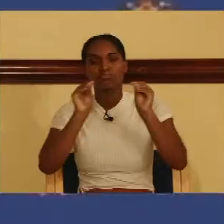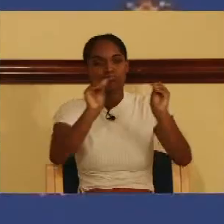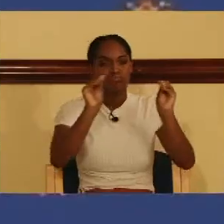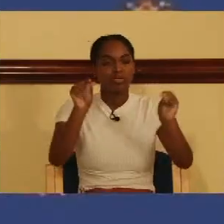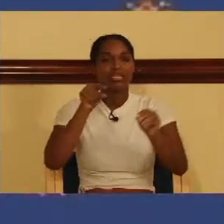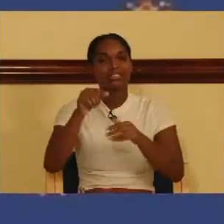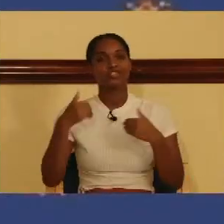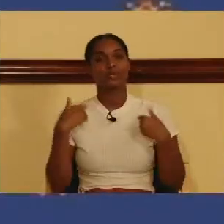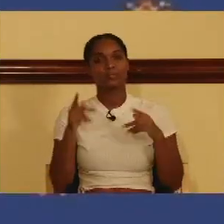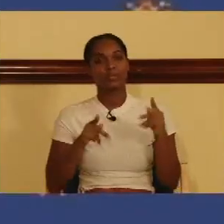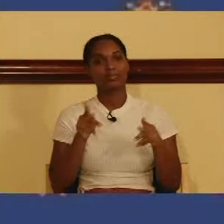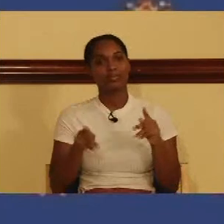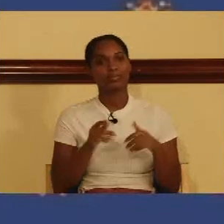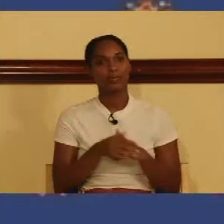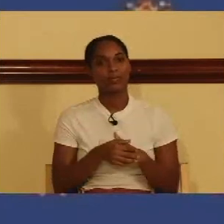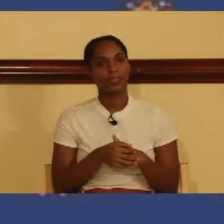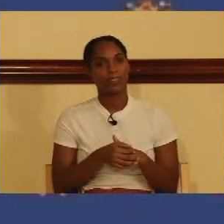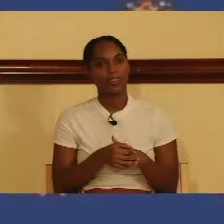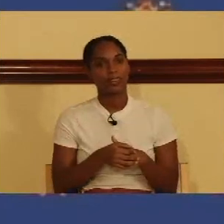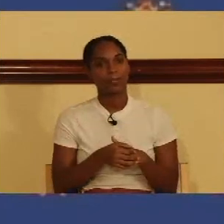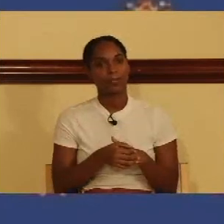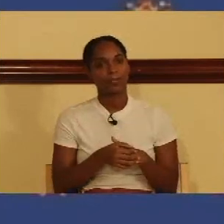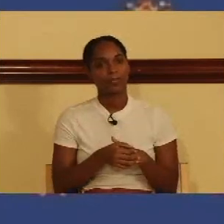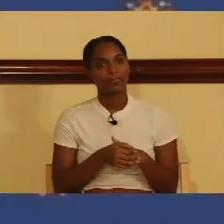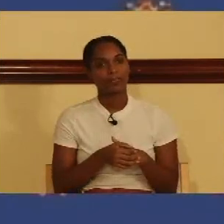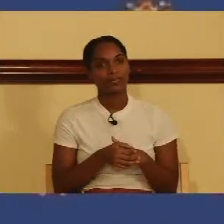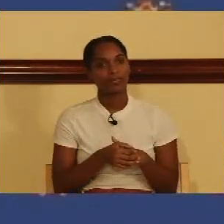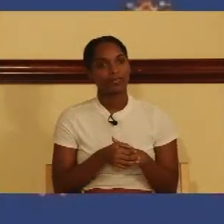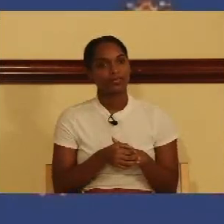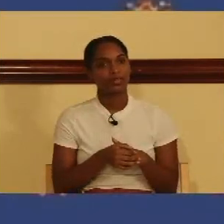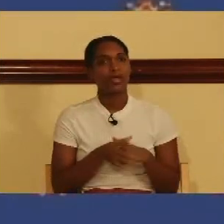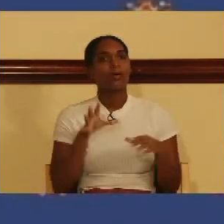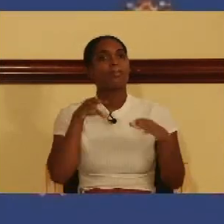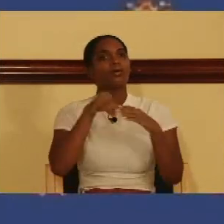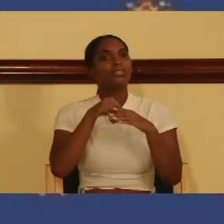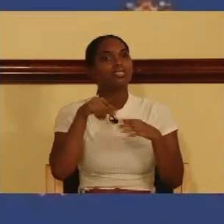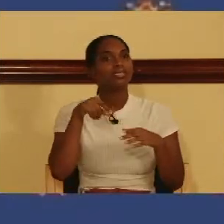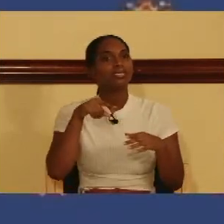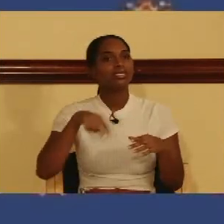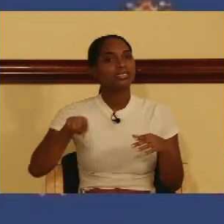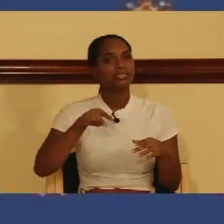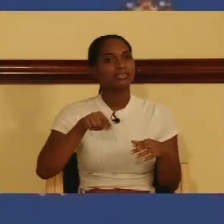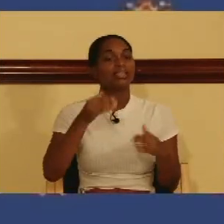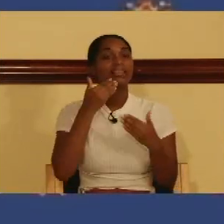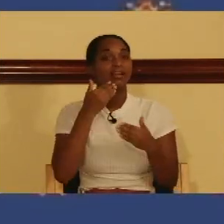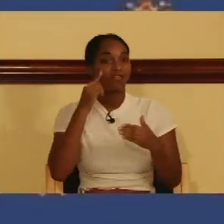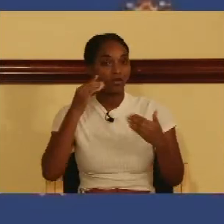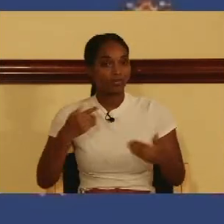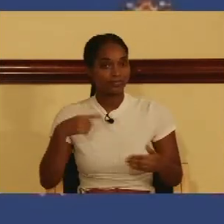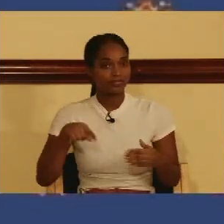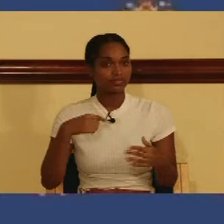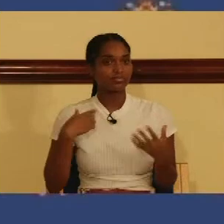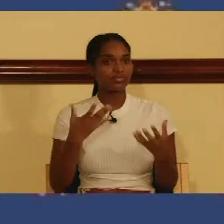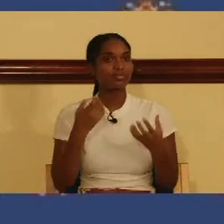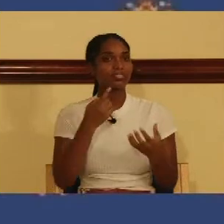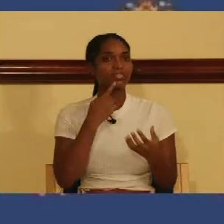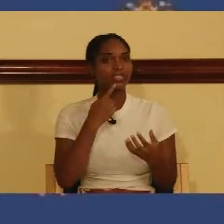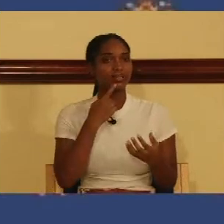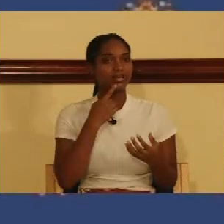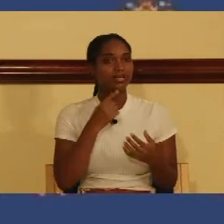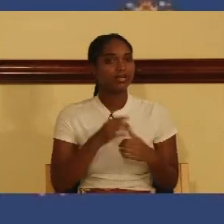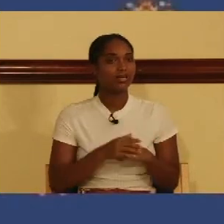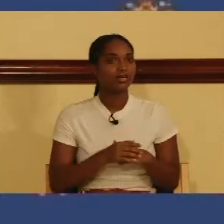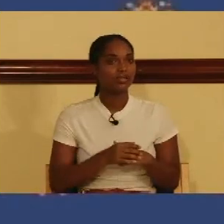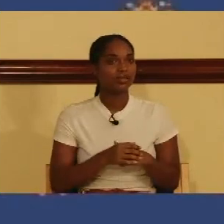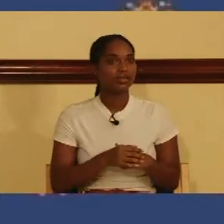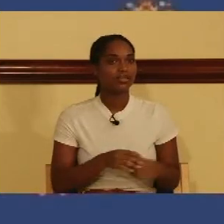Okay, thank you very much. A pleasure to be here participating in this panel. I want to say, first of all, that